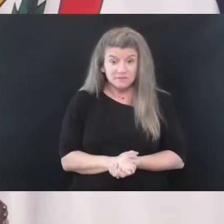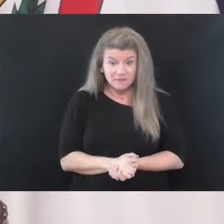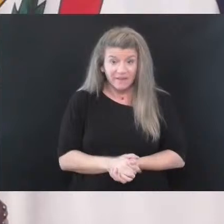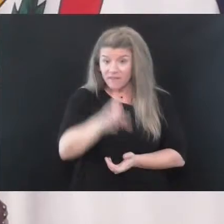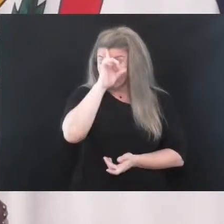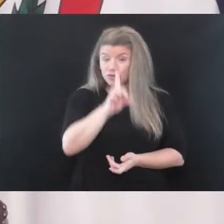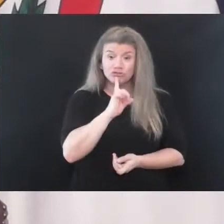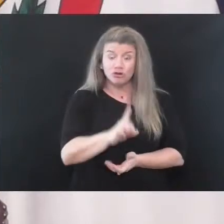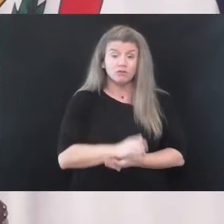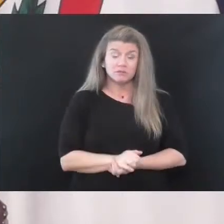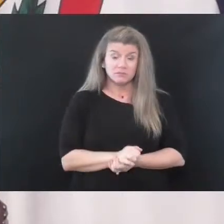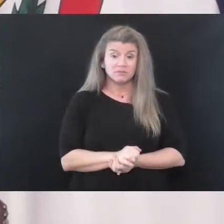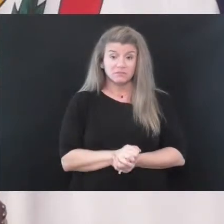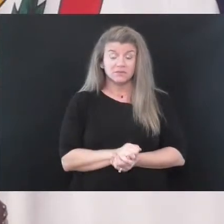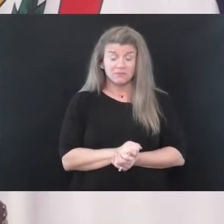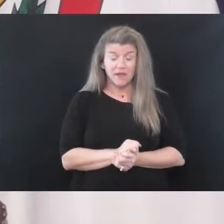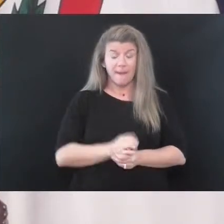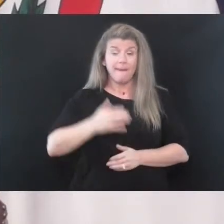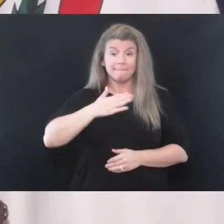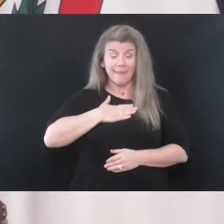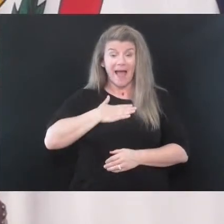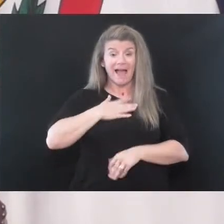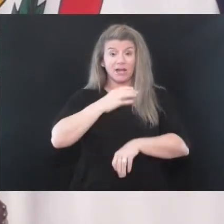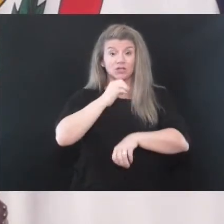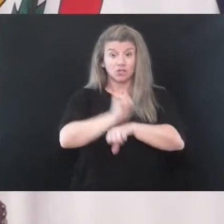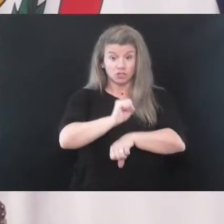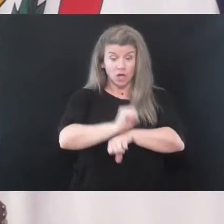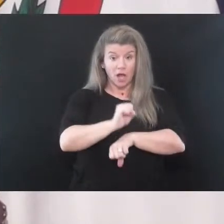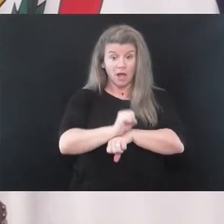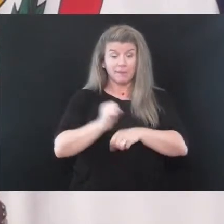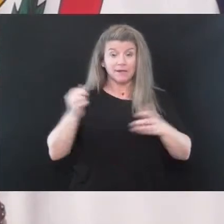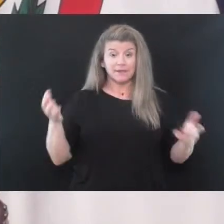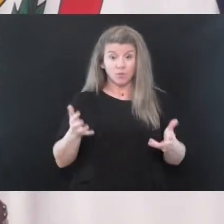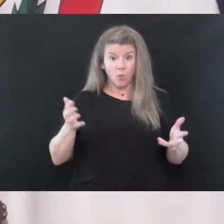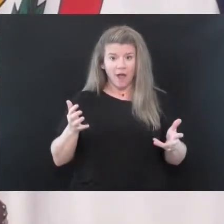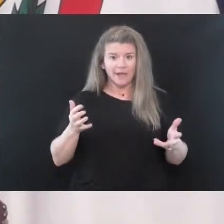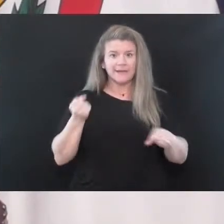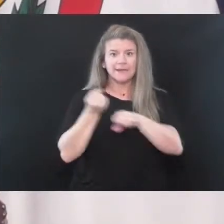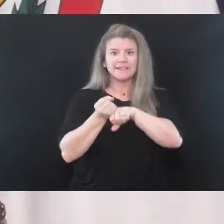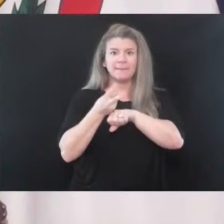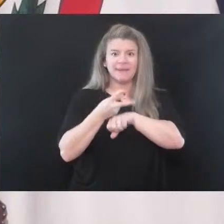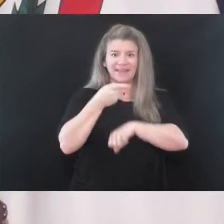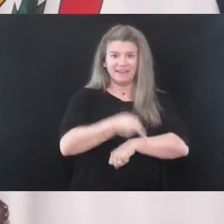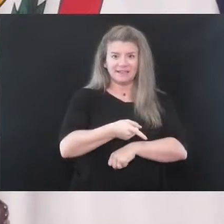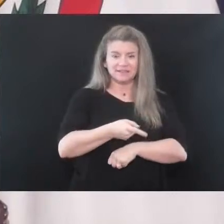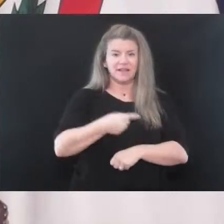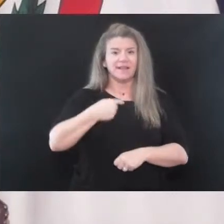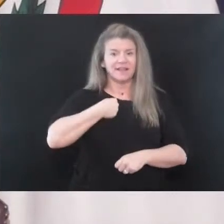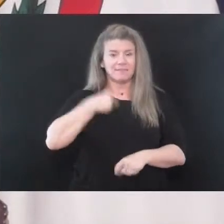Absolutely. It is my job to get us over the top of the mountain. That's what I'm trying